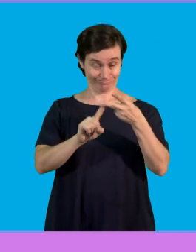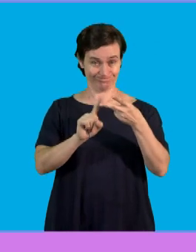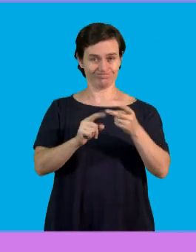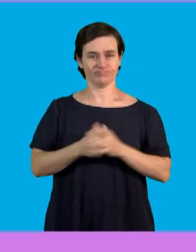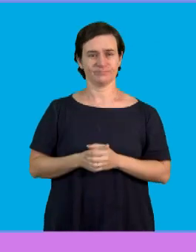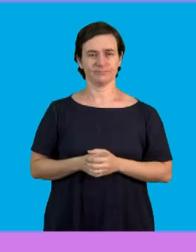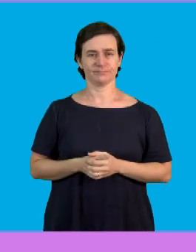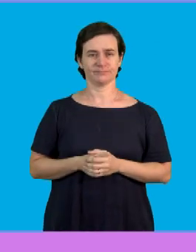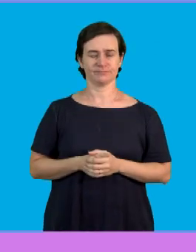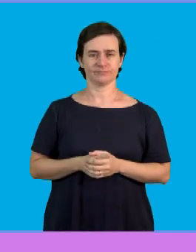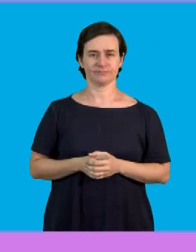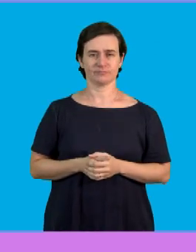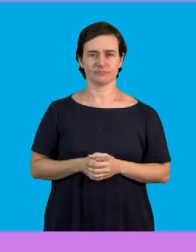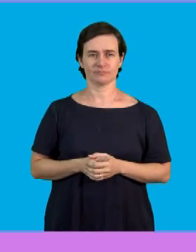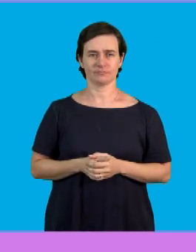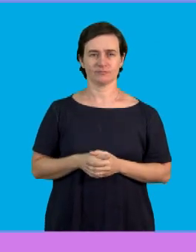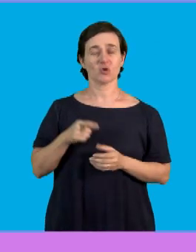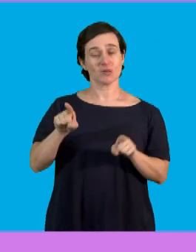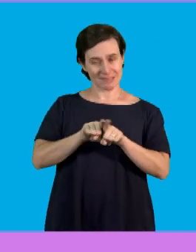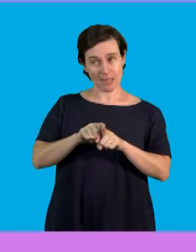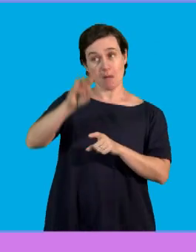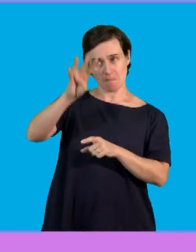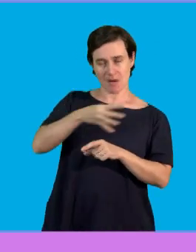B. So it's a continuation of